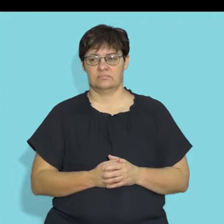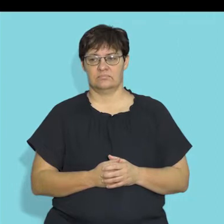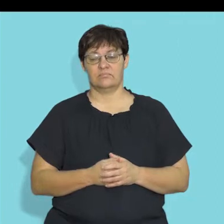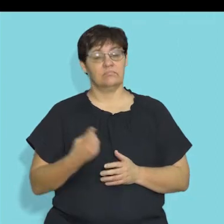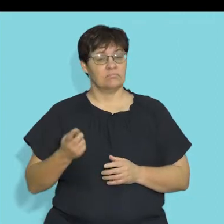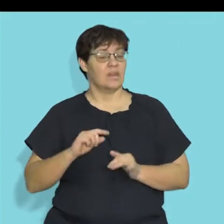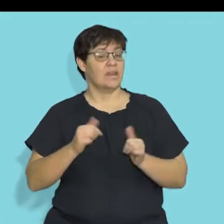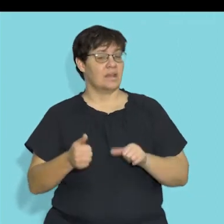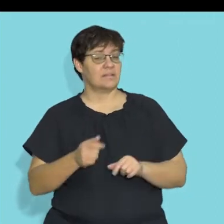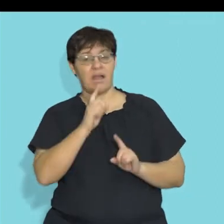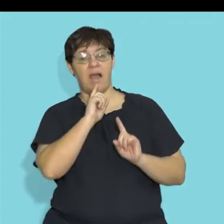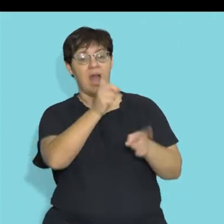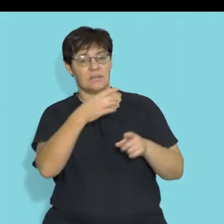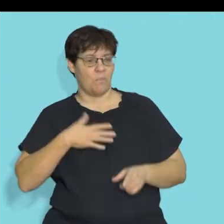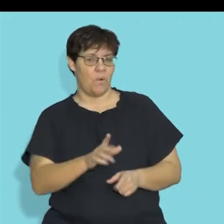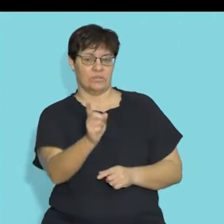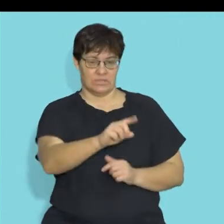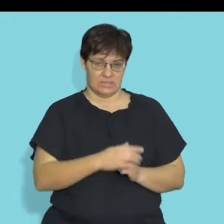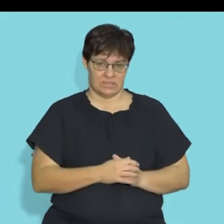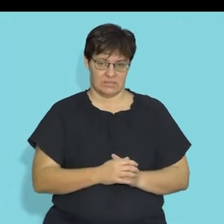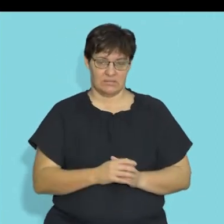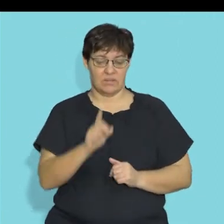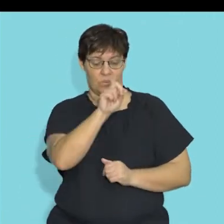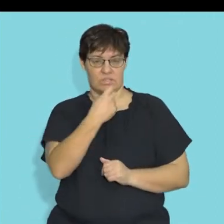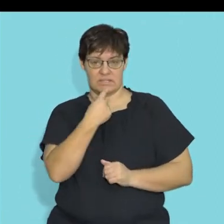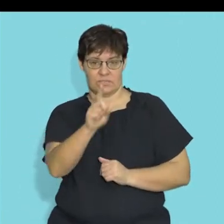answers what we're looking for. And the question says,